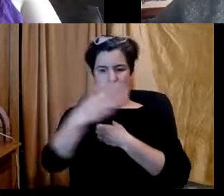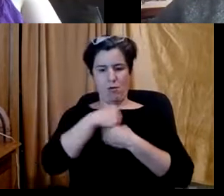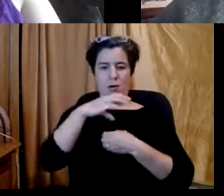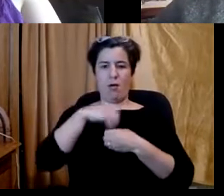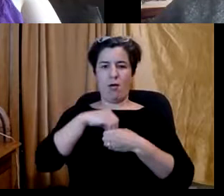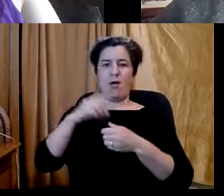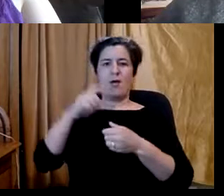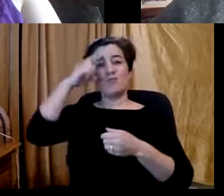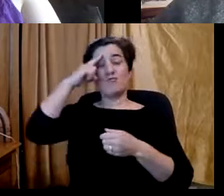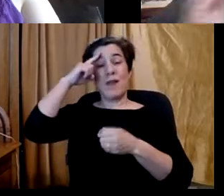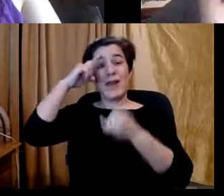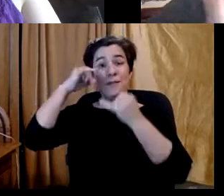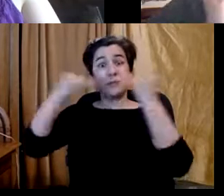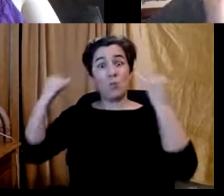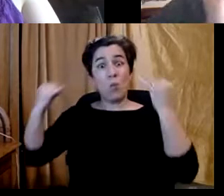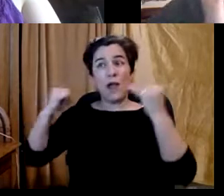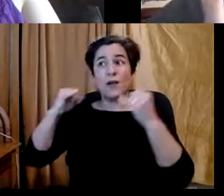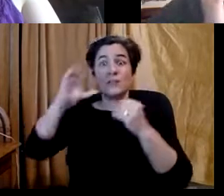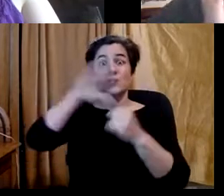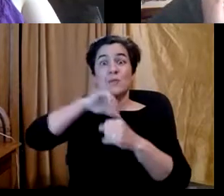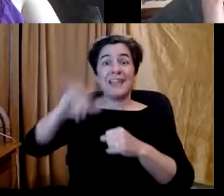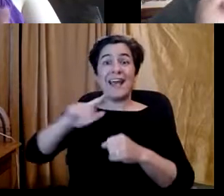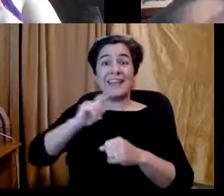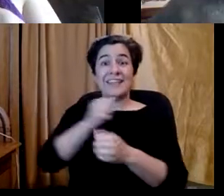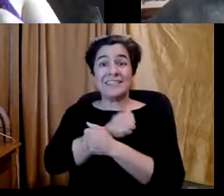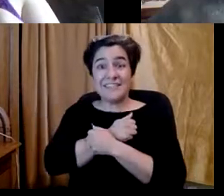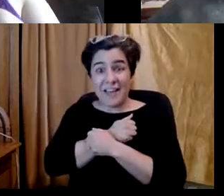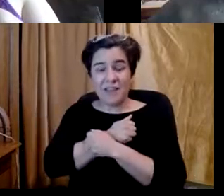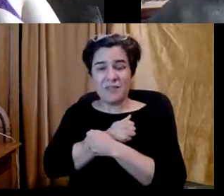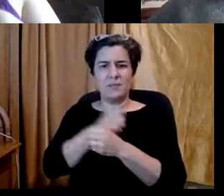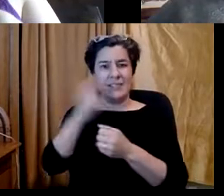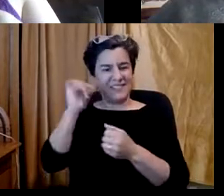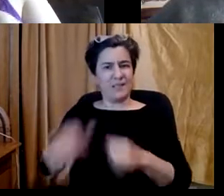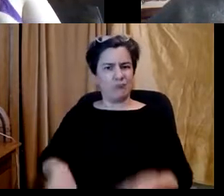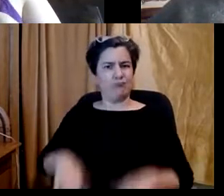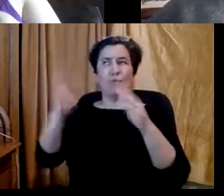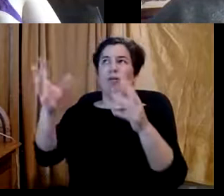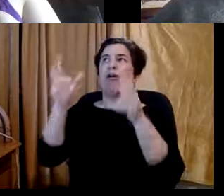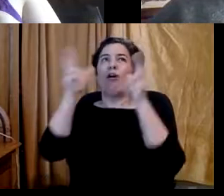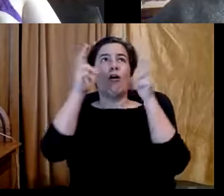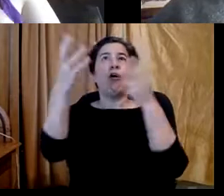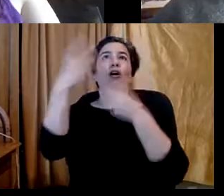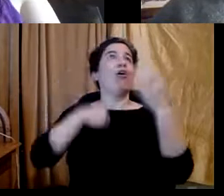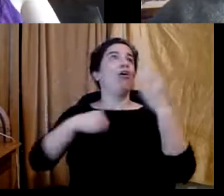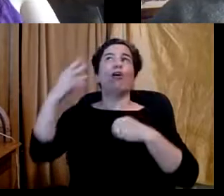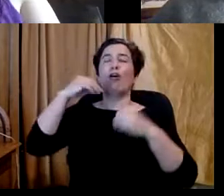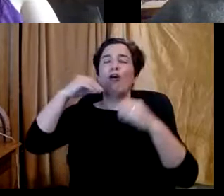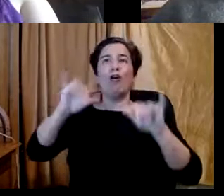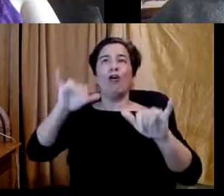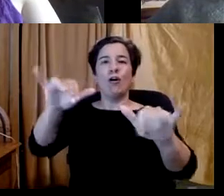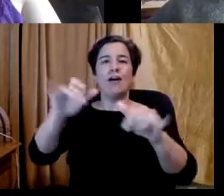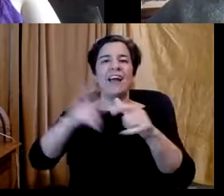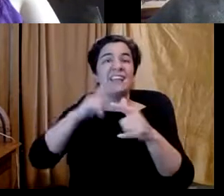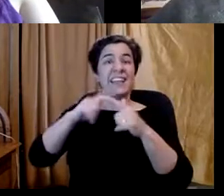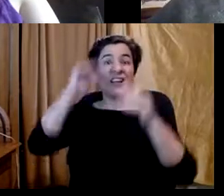again. We're so good at seeing it in other people. And the whole journey is recognizing our patterns and loving ourselves the way that other people couldn't love us. And right,